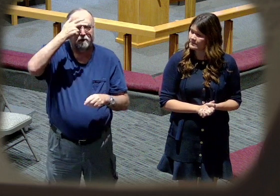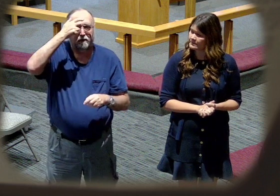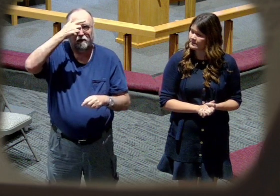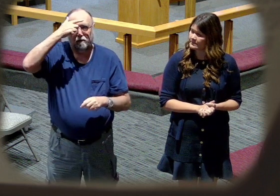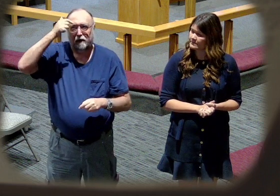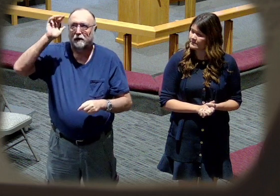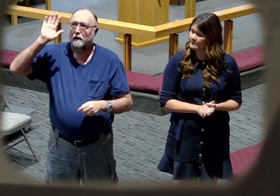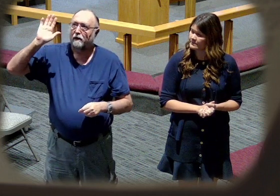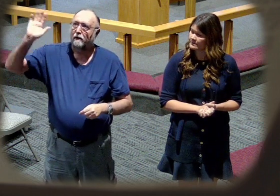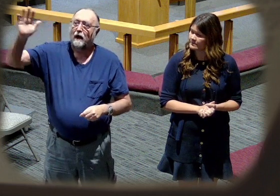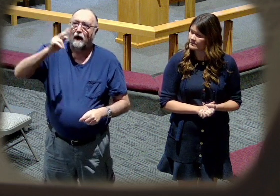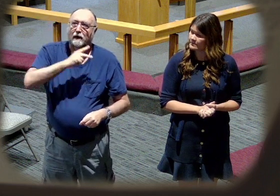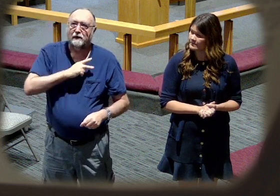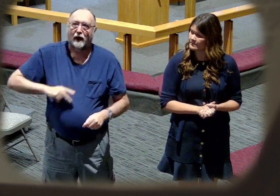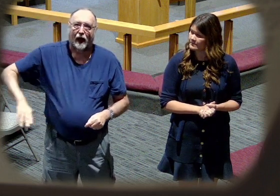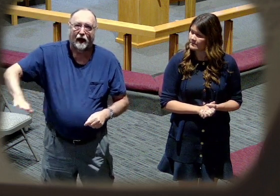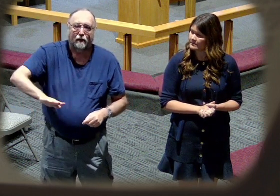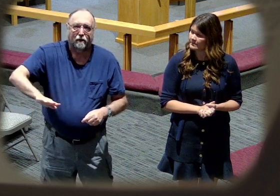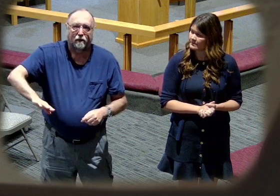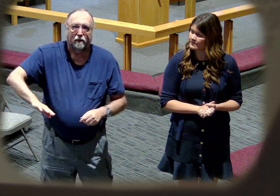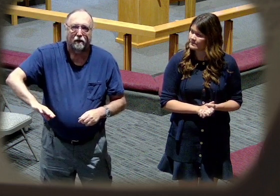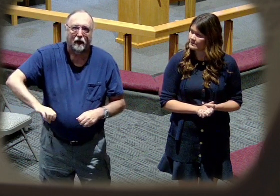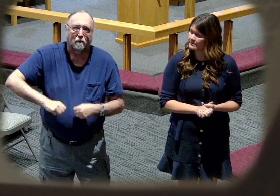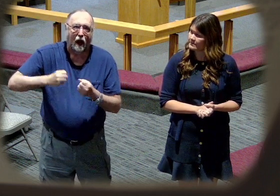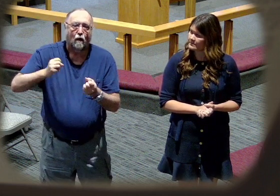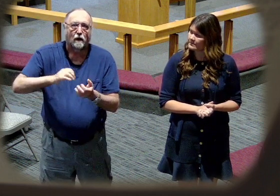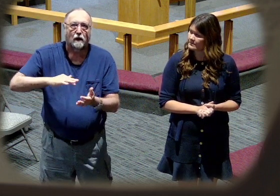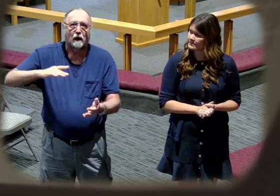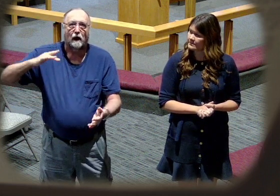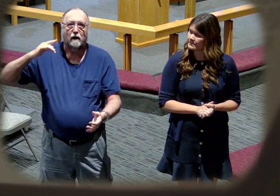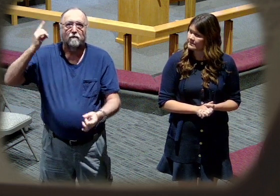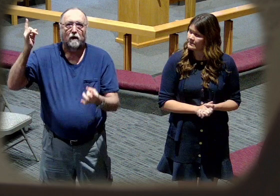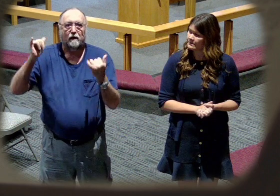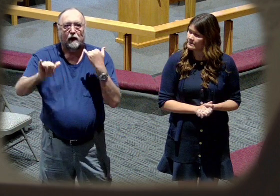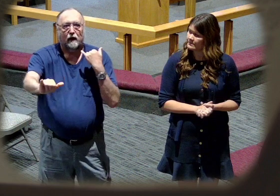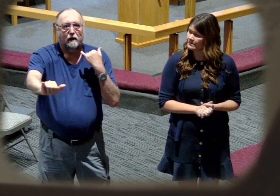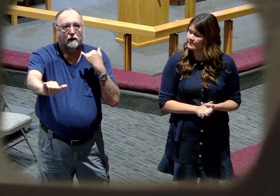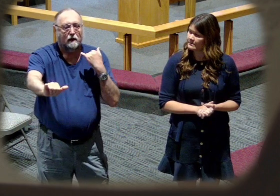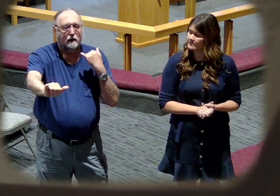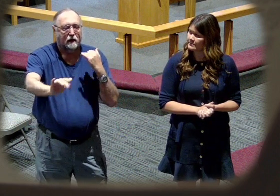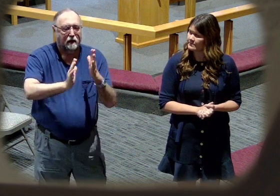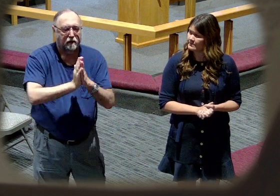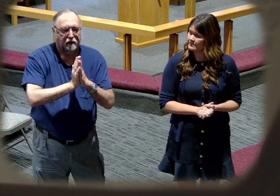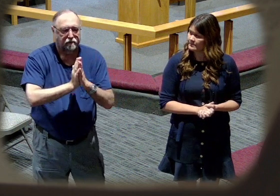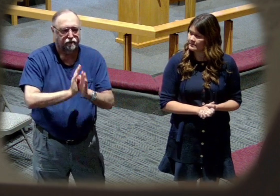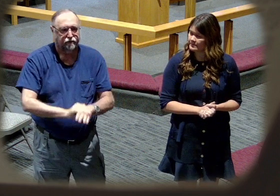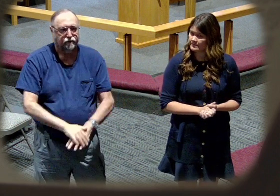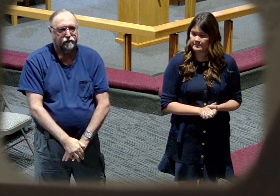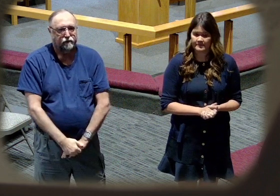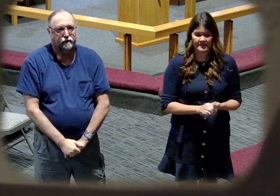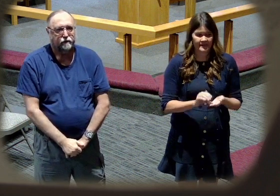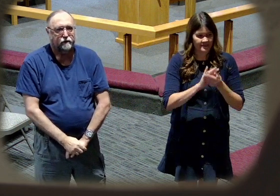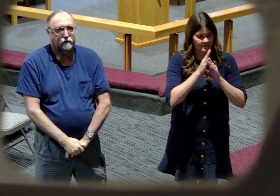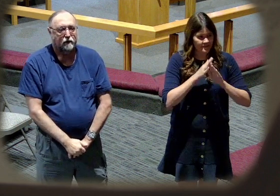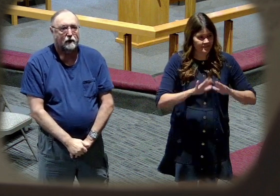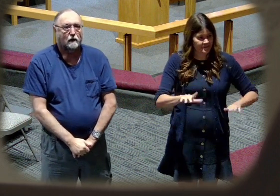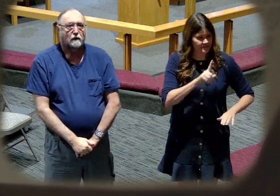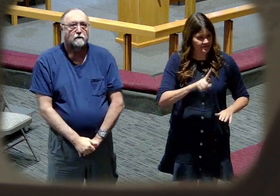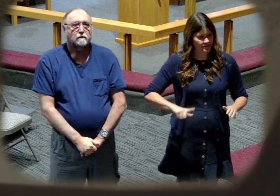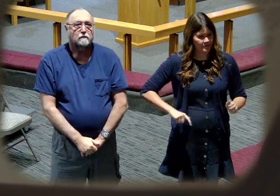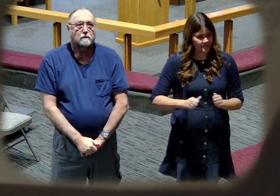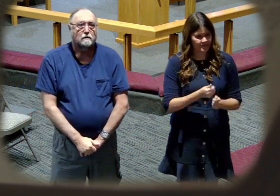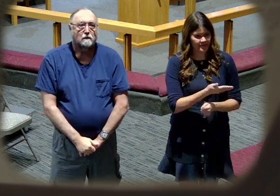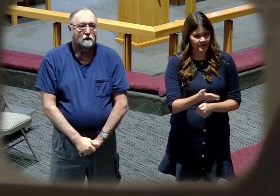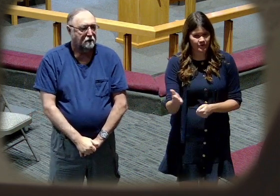kingdom, the power, and the glory, forever and ever. Amen. The peace of the Lord be with you